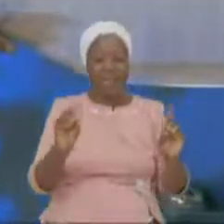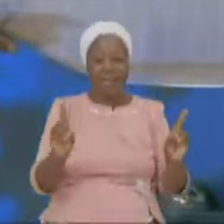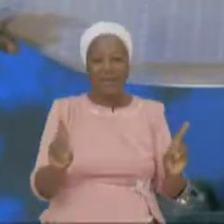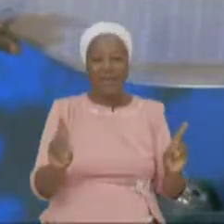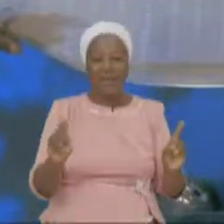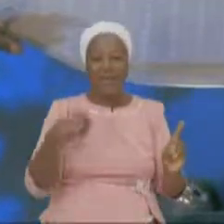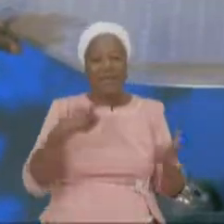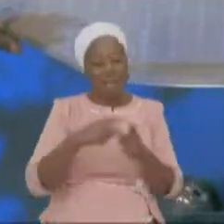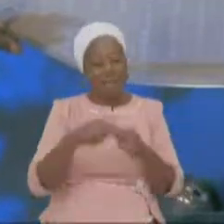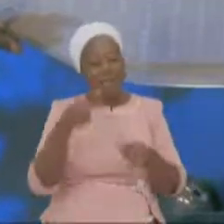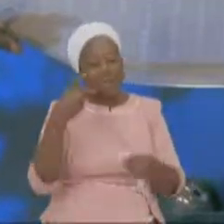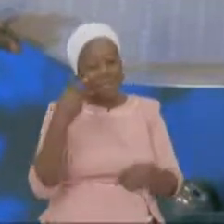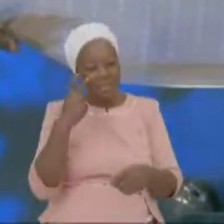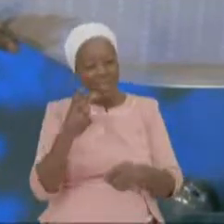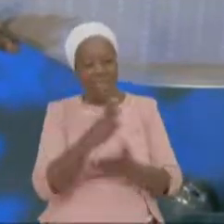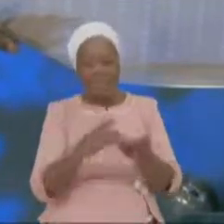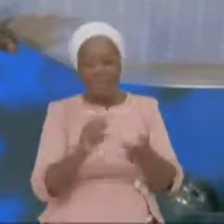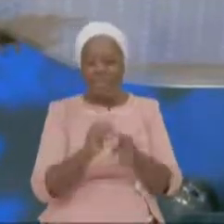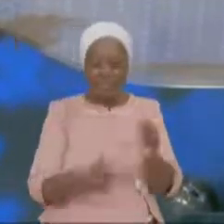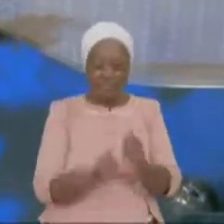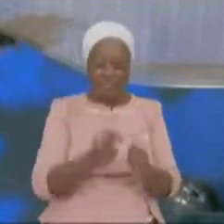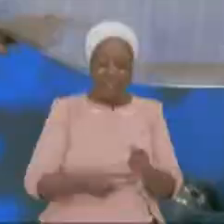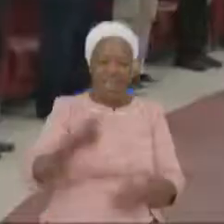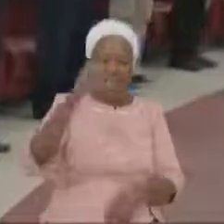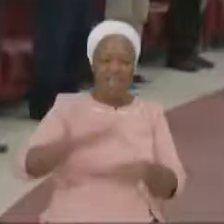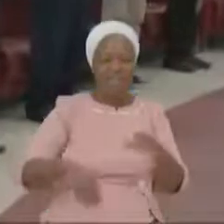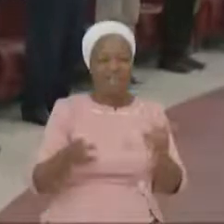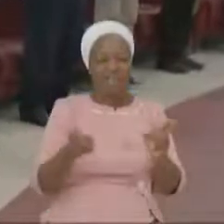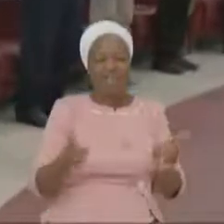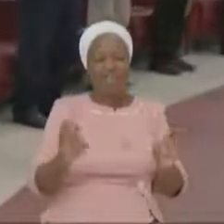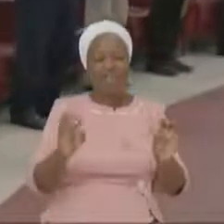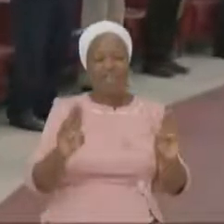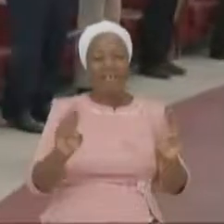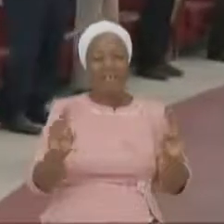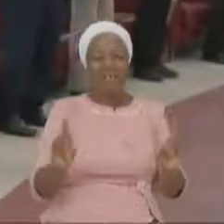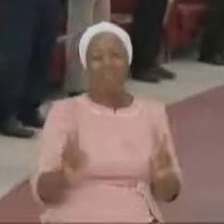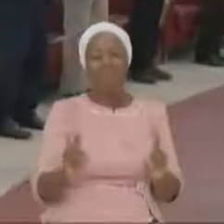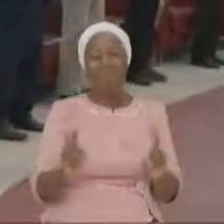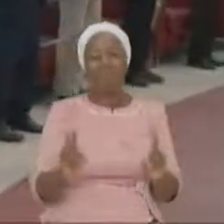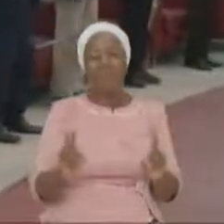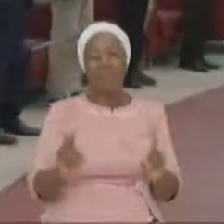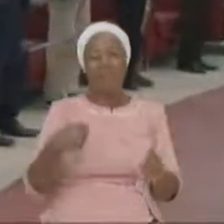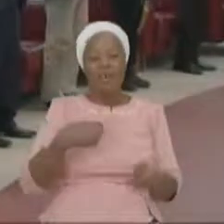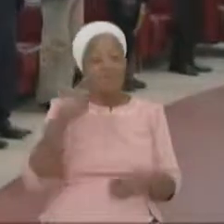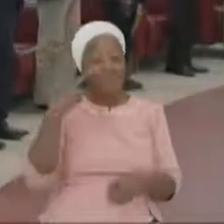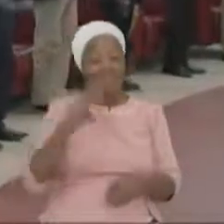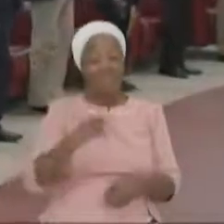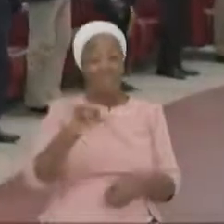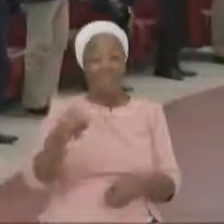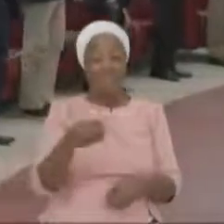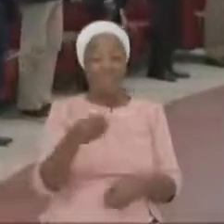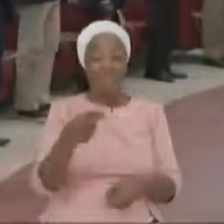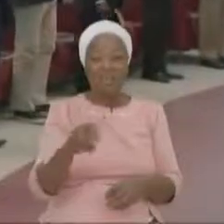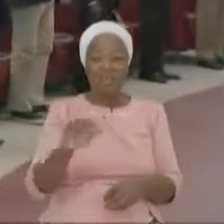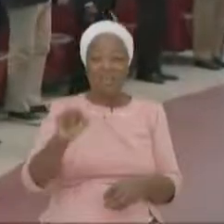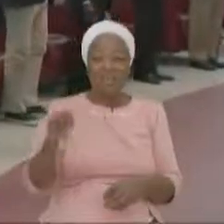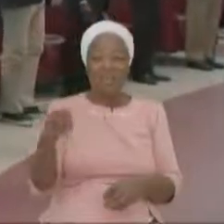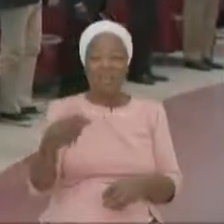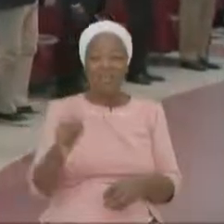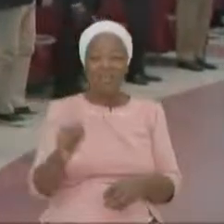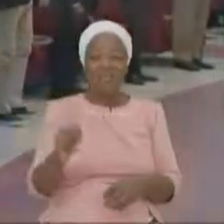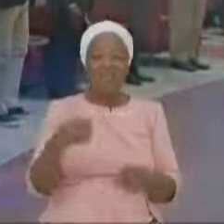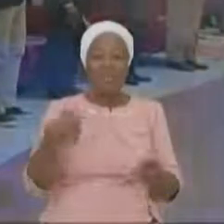see somebody higher than Herod. We'll see John. How